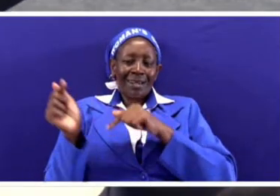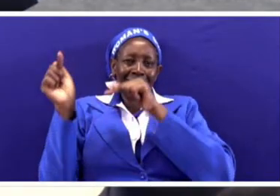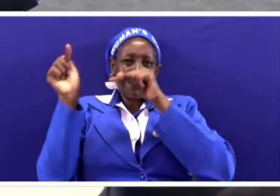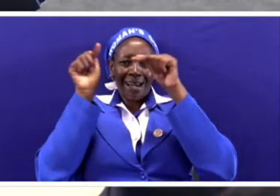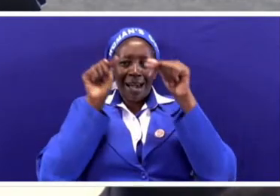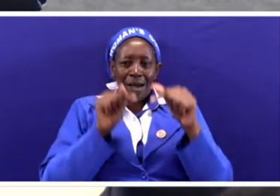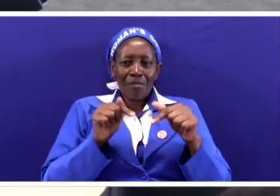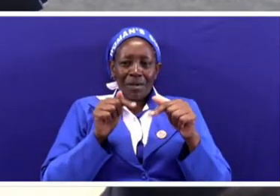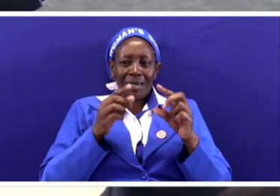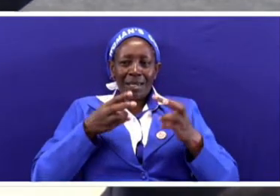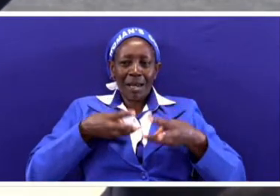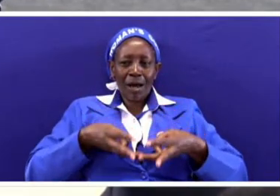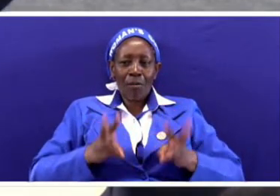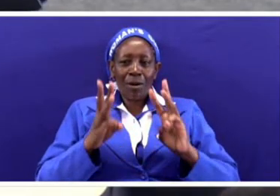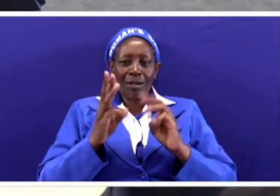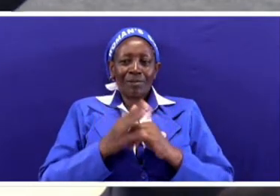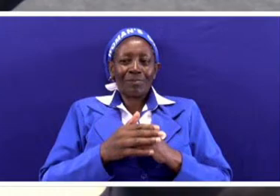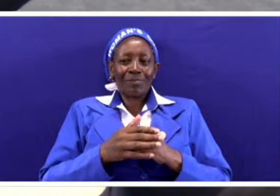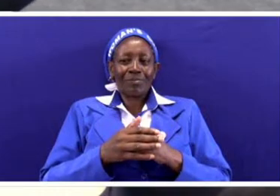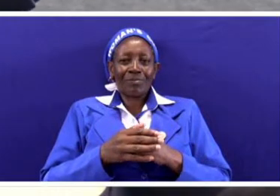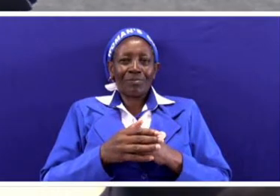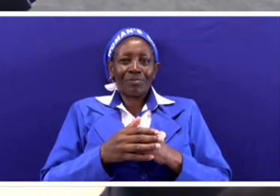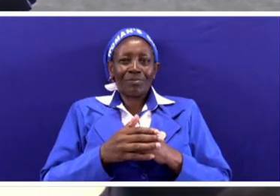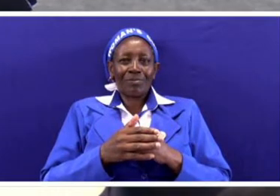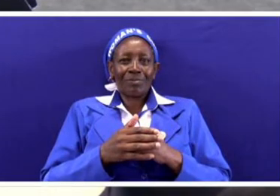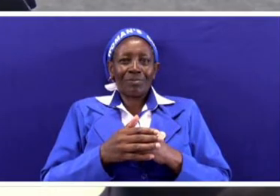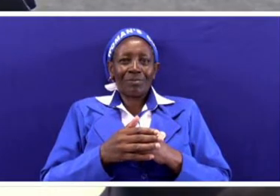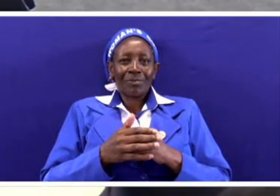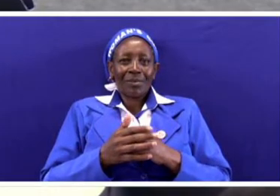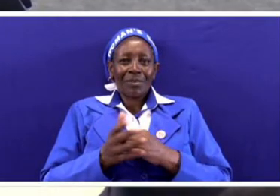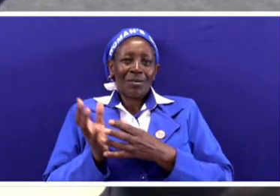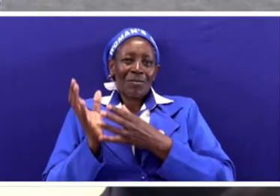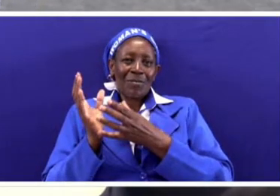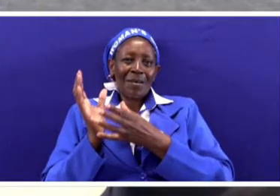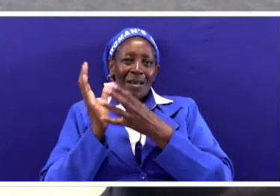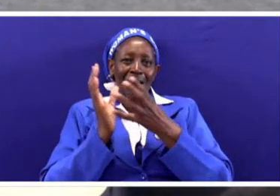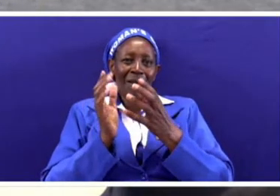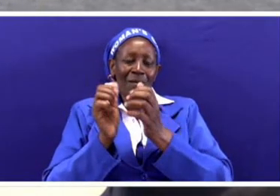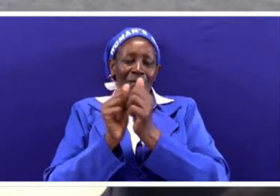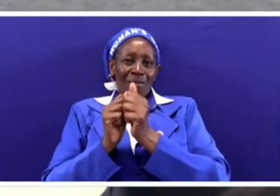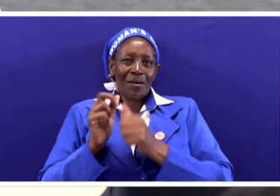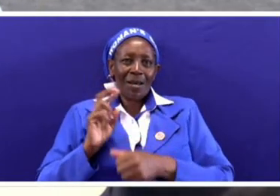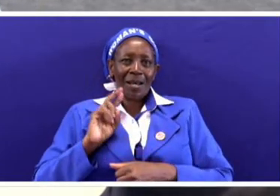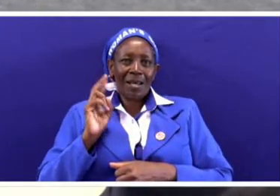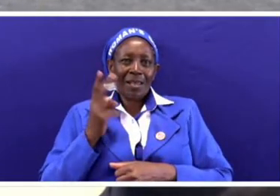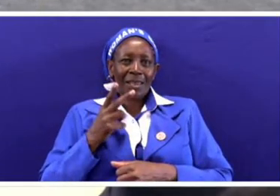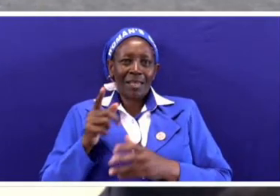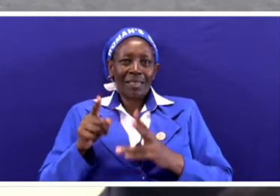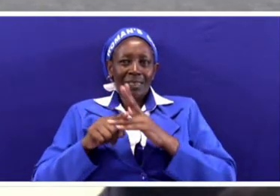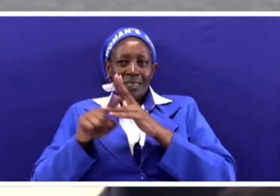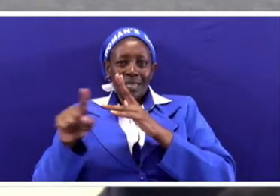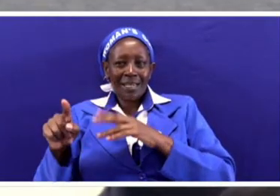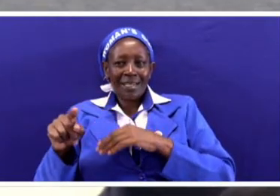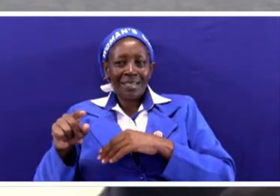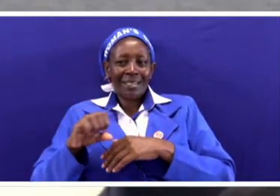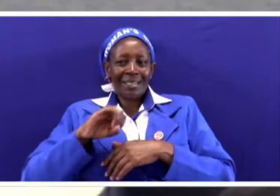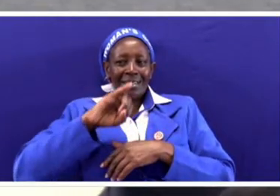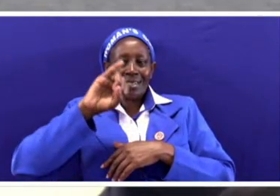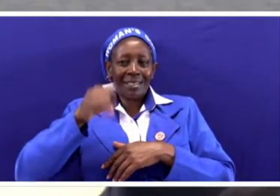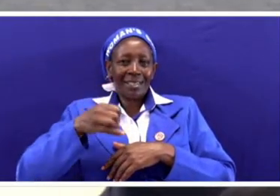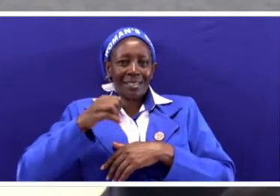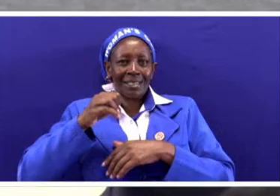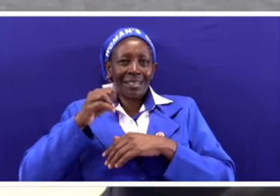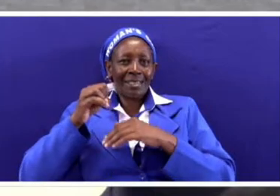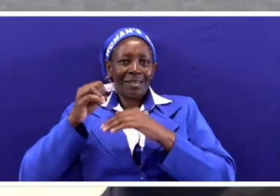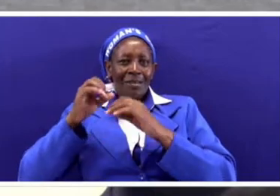certain manner, that this is the message to carry with us. Because service starts even from the Jerusalem. We are also